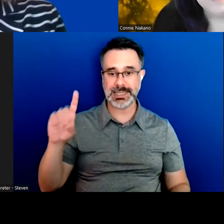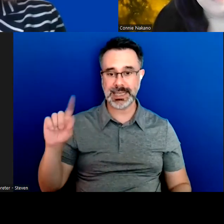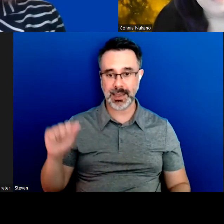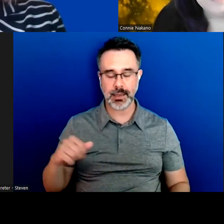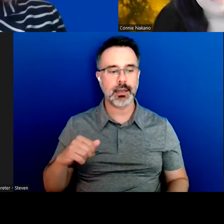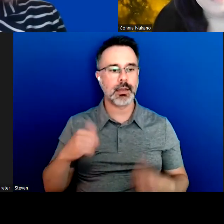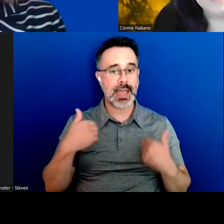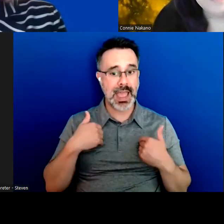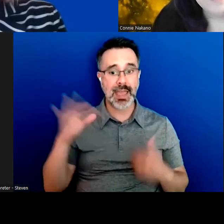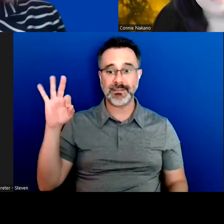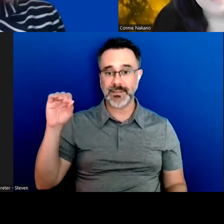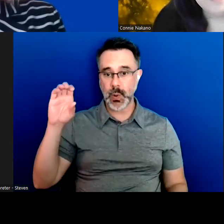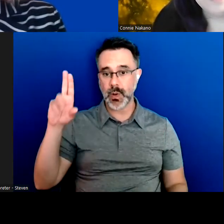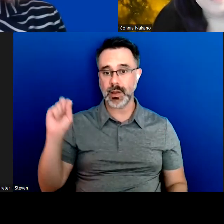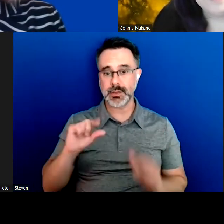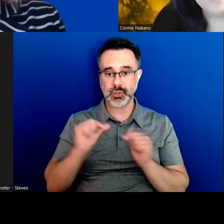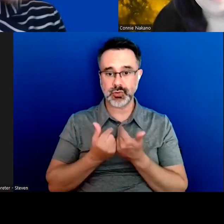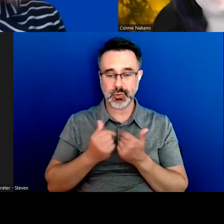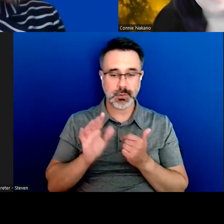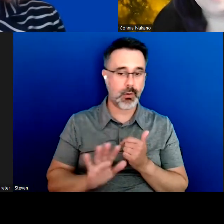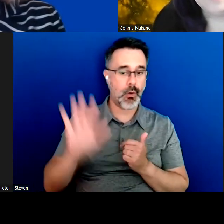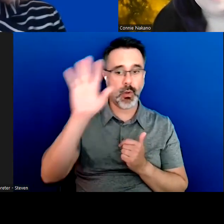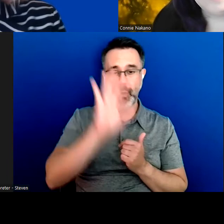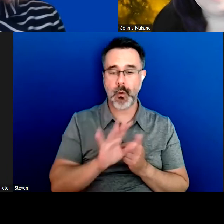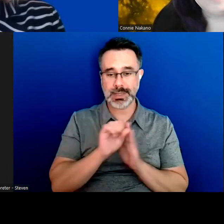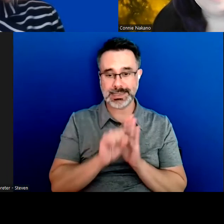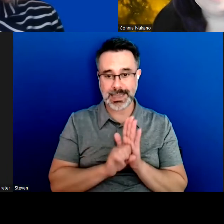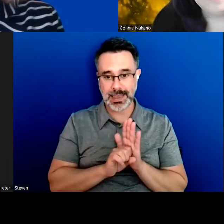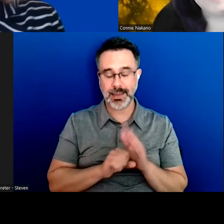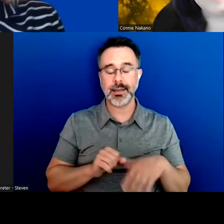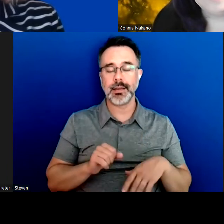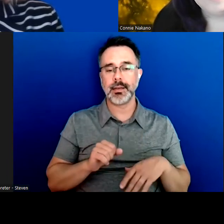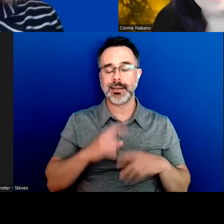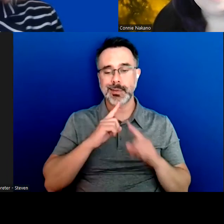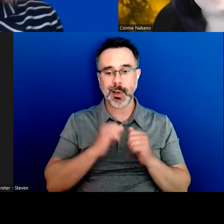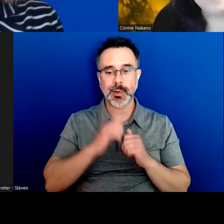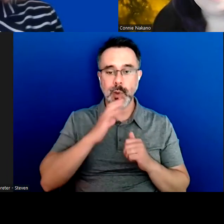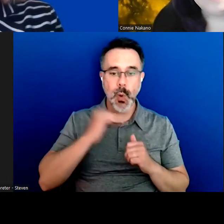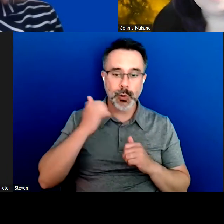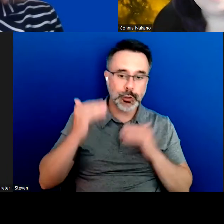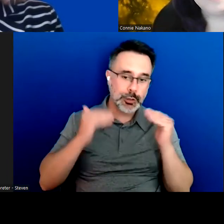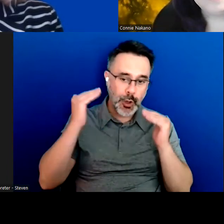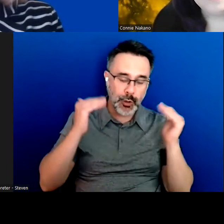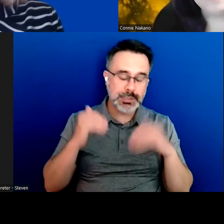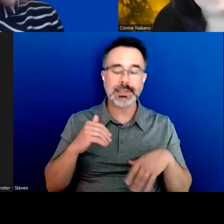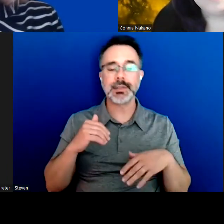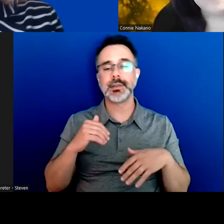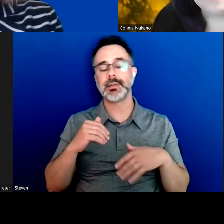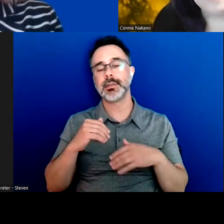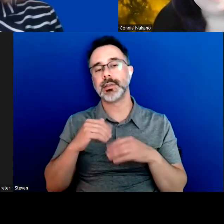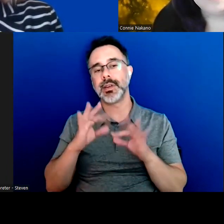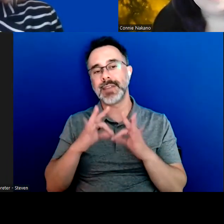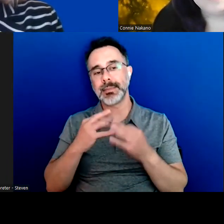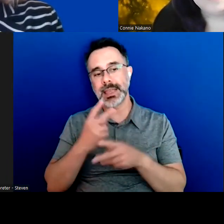focus groups up and down the state where we'll be talking to older adults, people with disabilities, and family caregivers about what it is they're looking